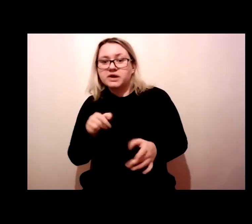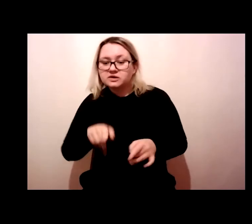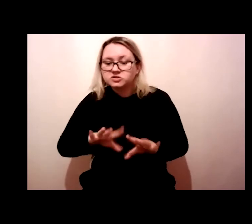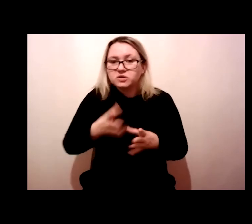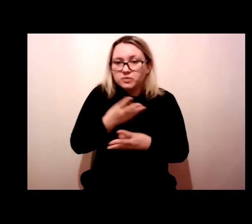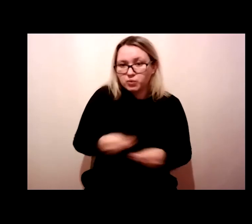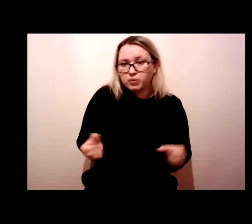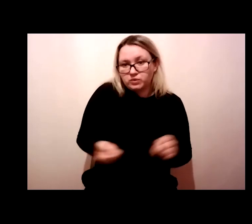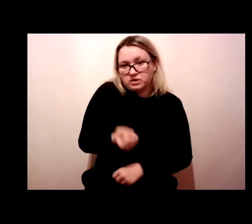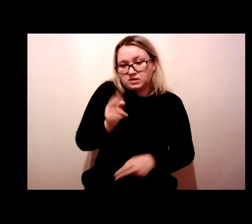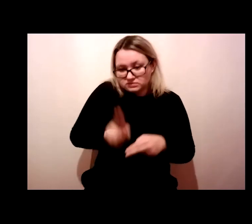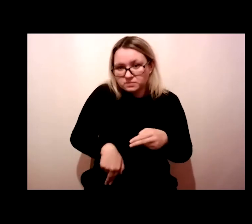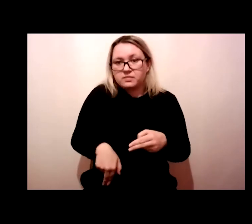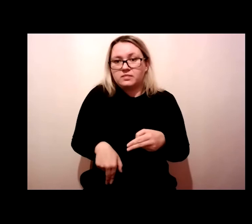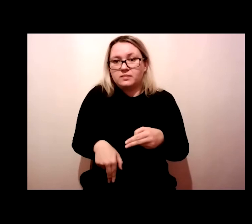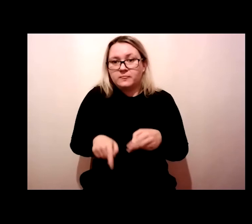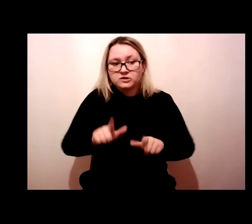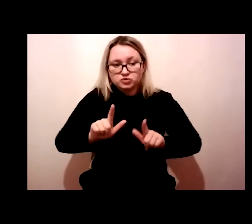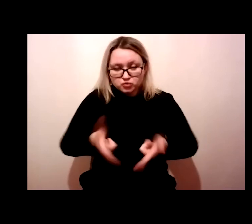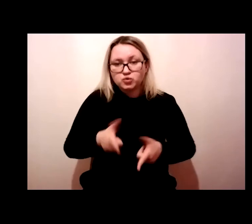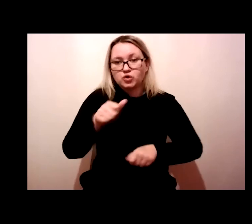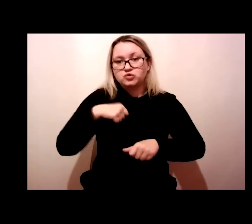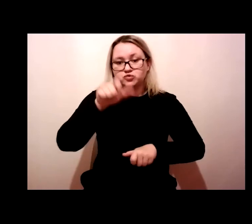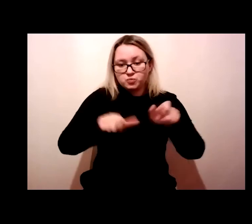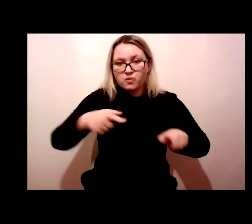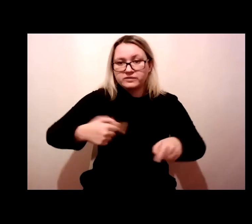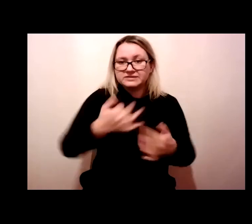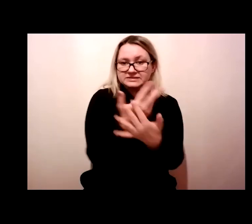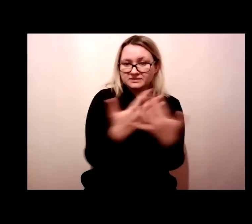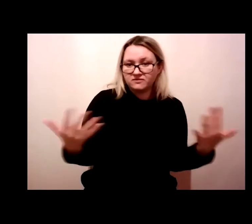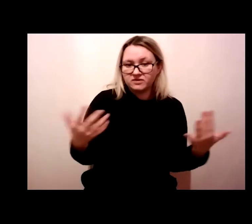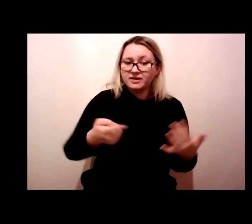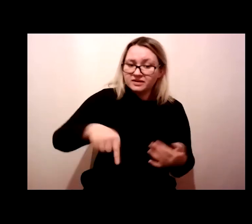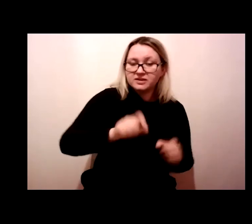And we have to try to address these issues, because people are